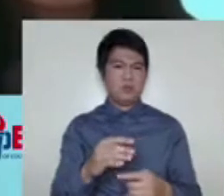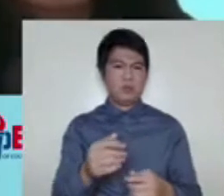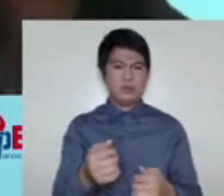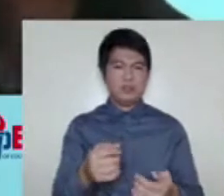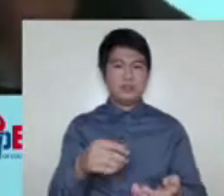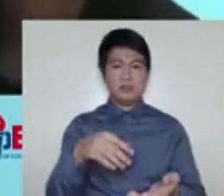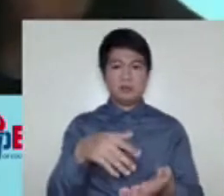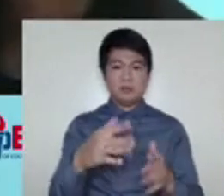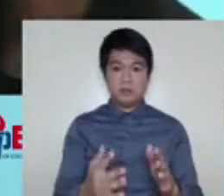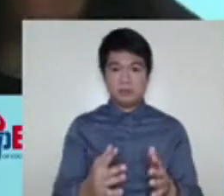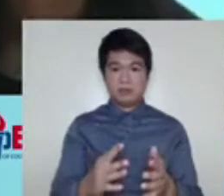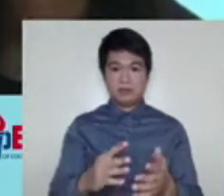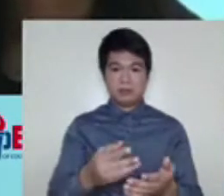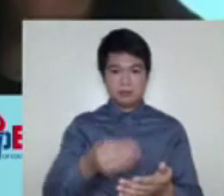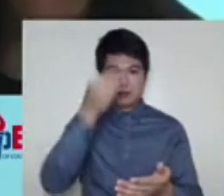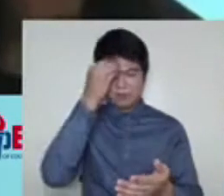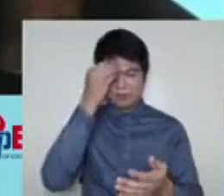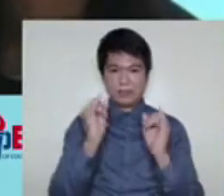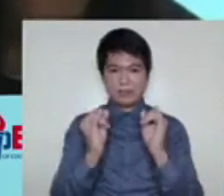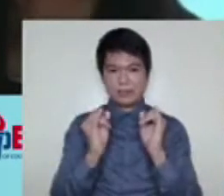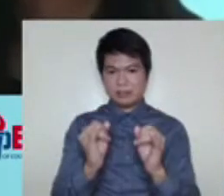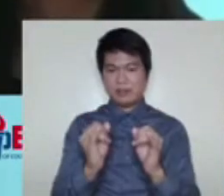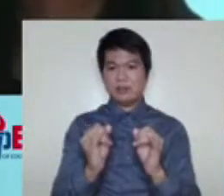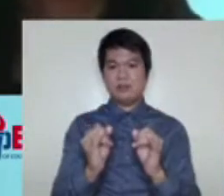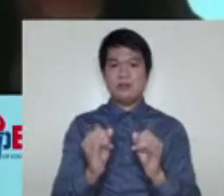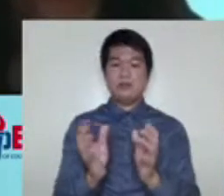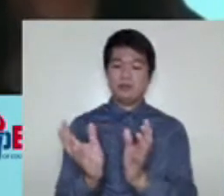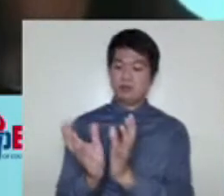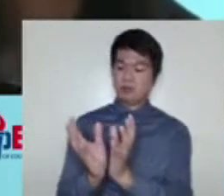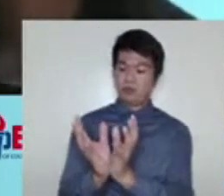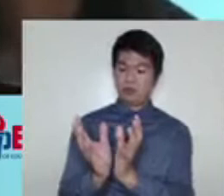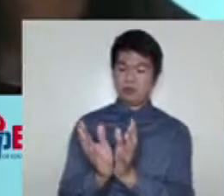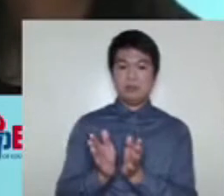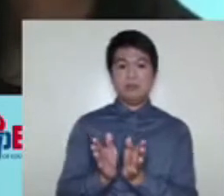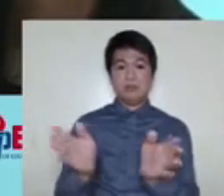instruction. And when we talk about community or the wider school community,